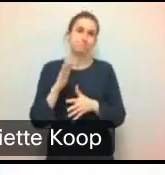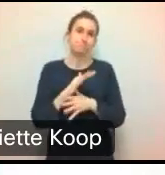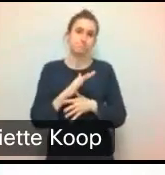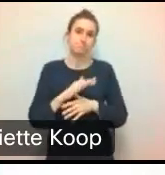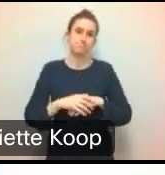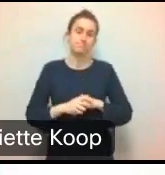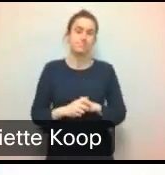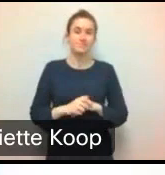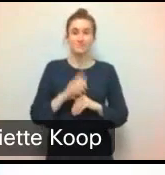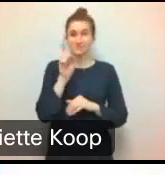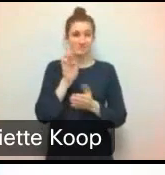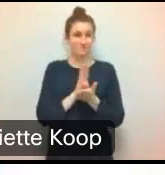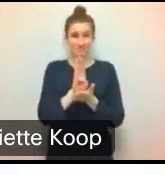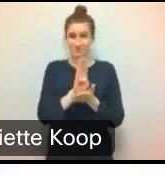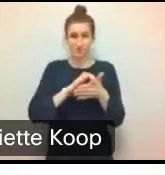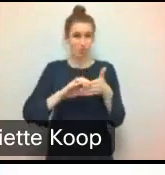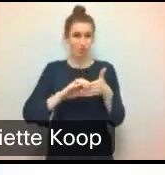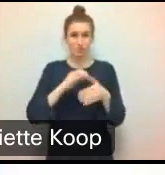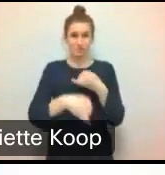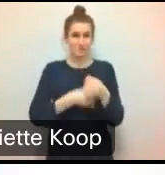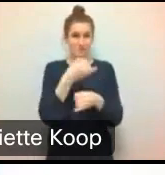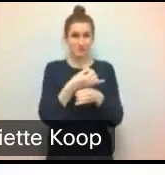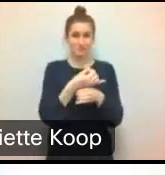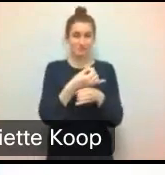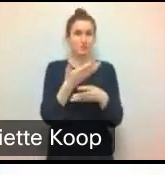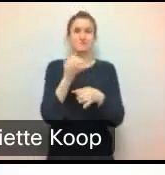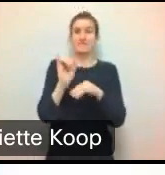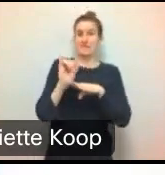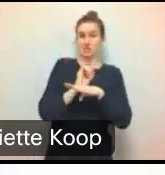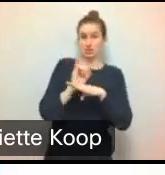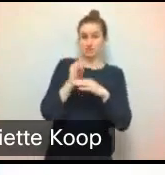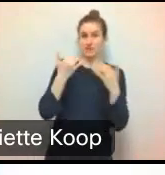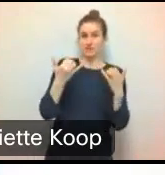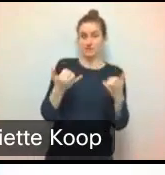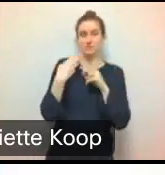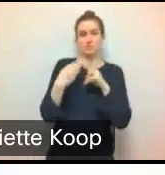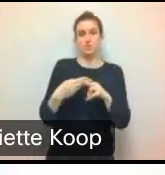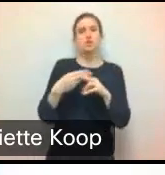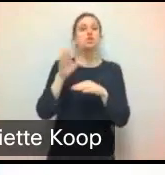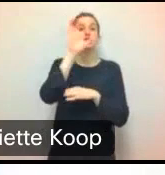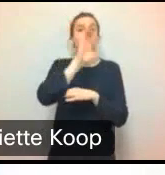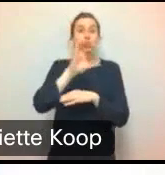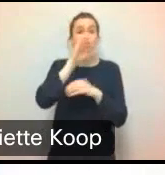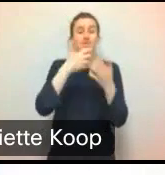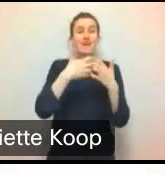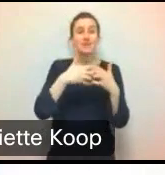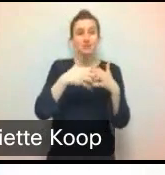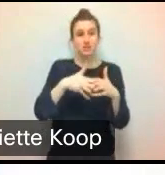There's a billion-dollar industry surrounding Google called search engine optimization. That's